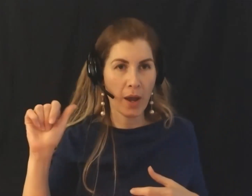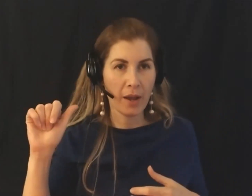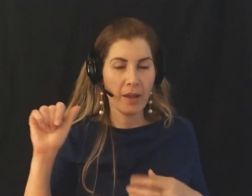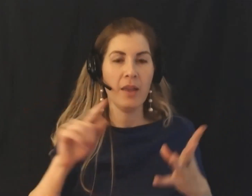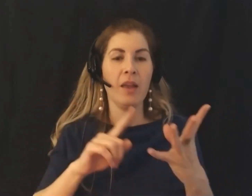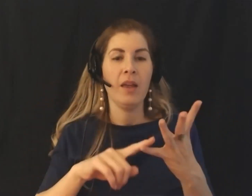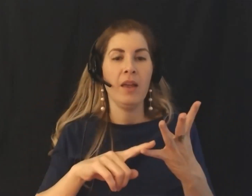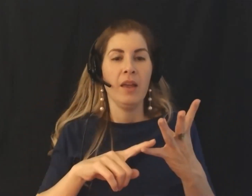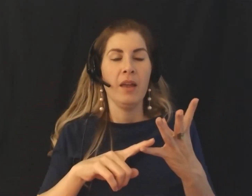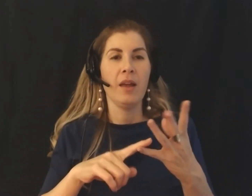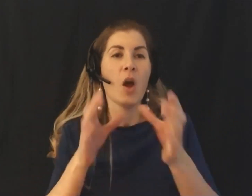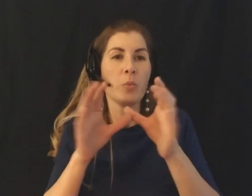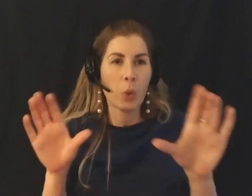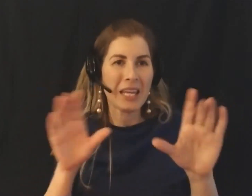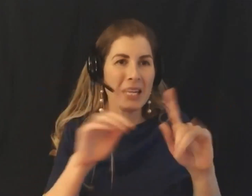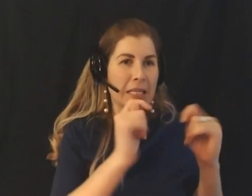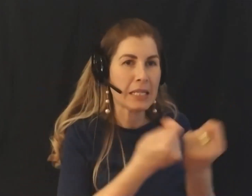Breaking into teams.